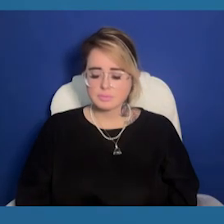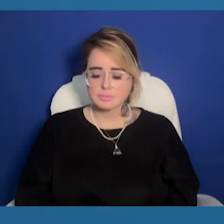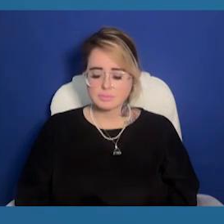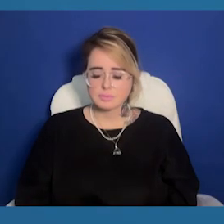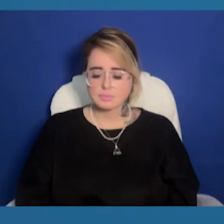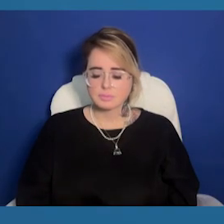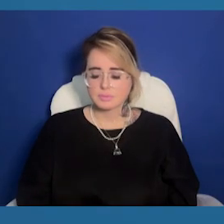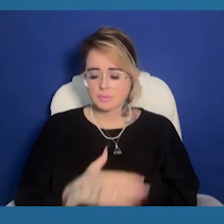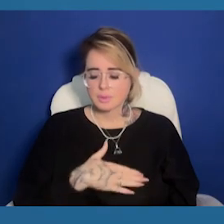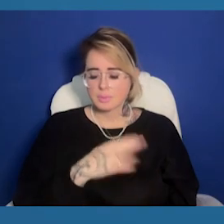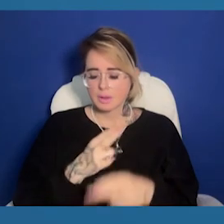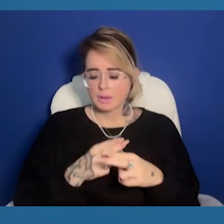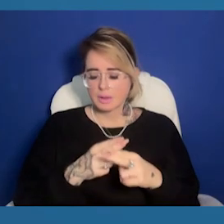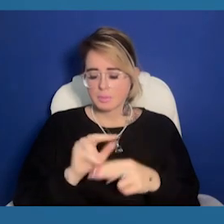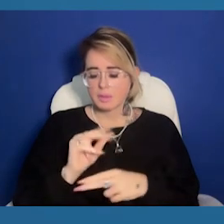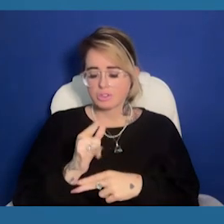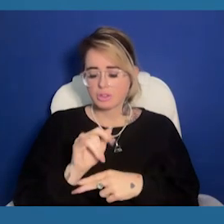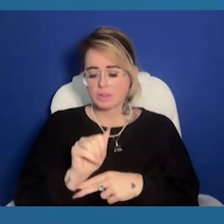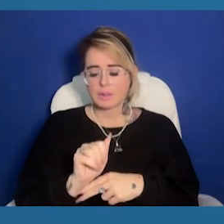My name is Angelina Rosado.